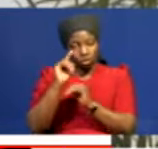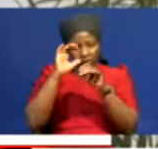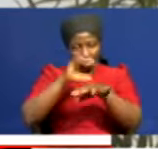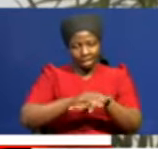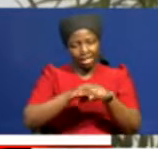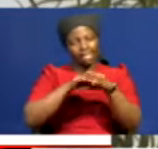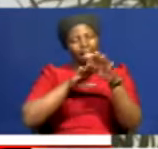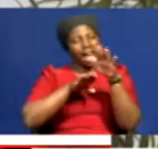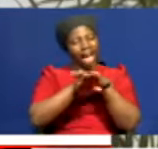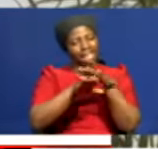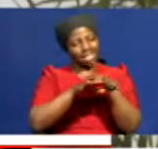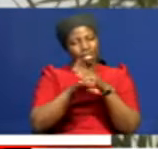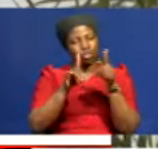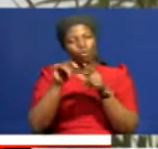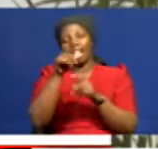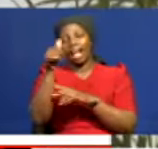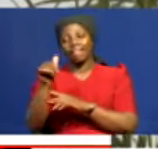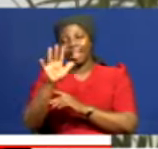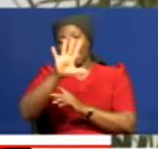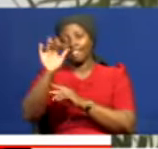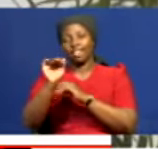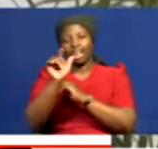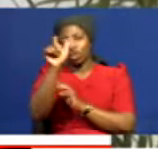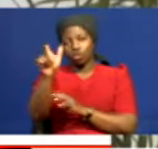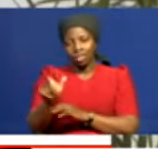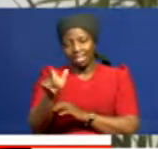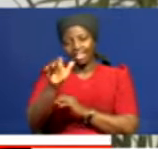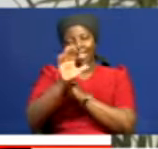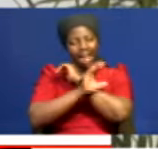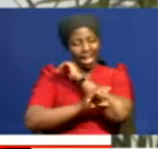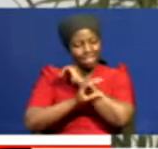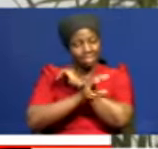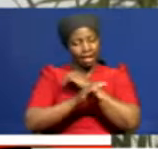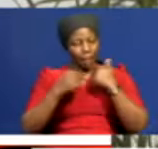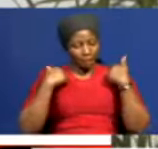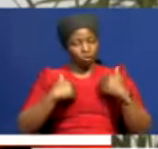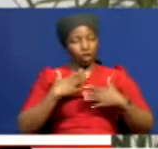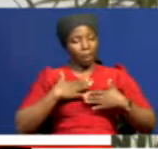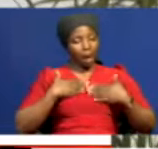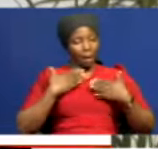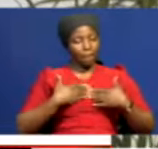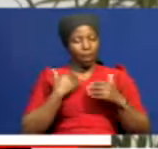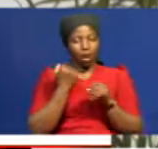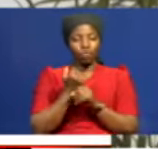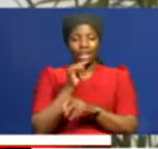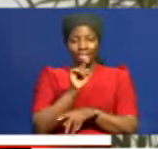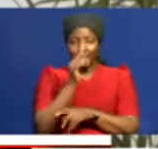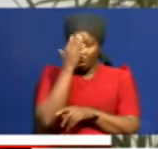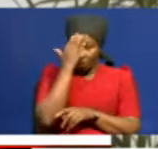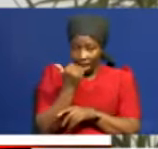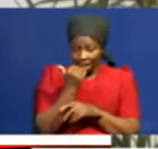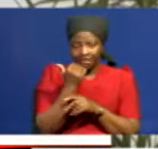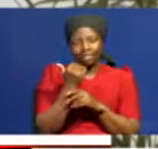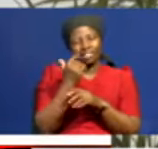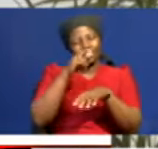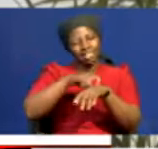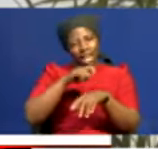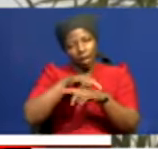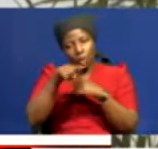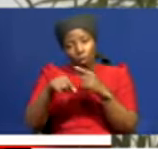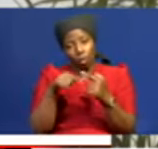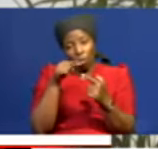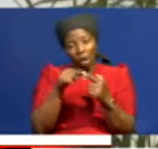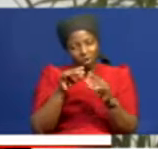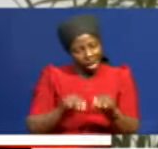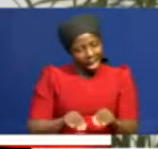the rest of the African continent. And I am pleased that we are doing this at a time when we are also advancing the